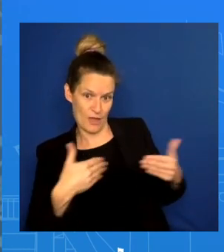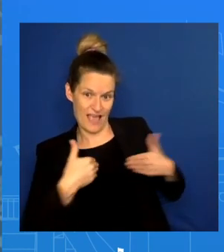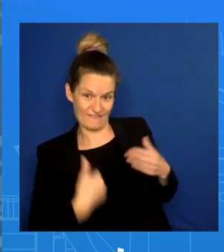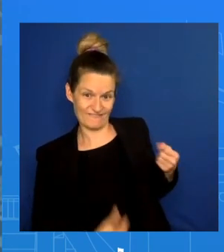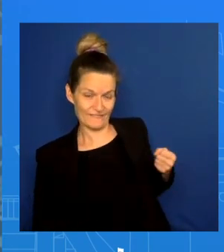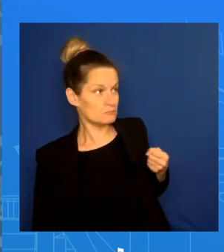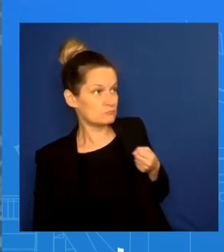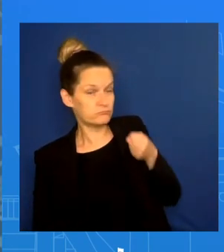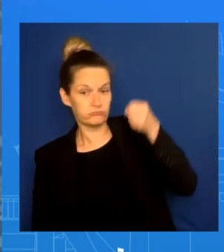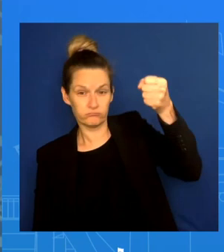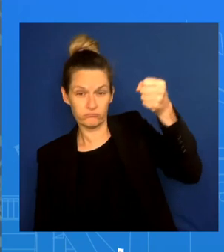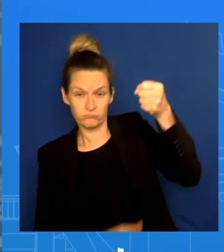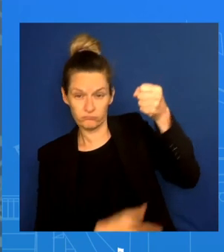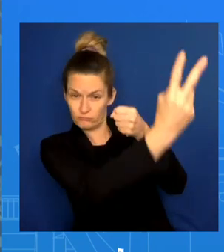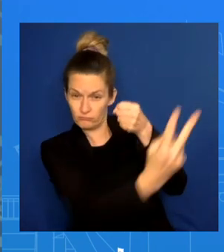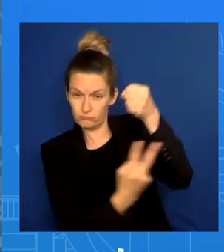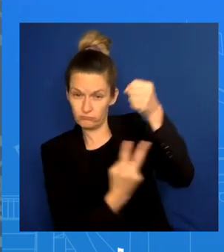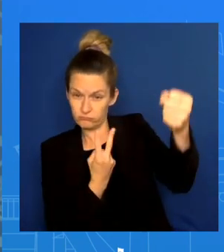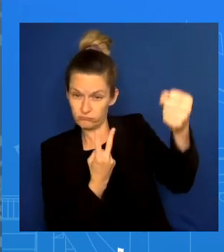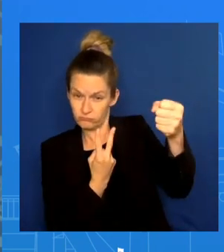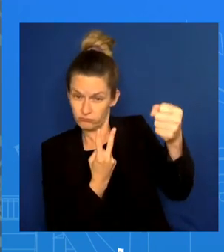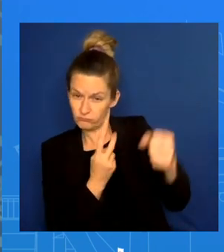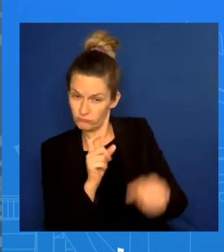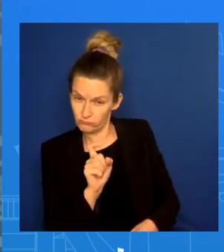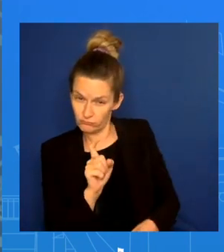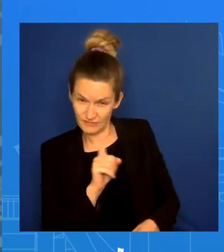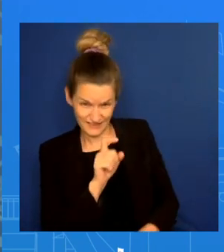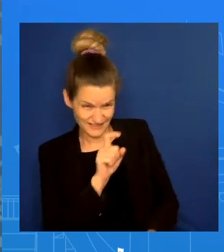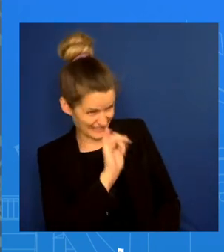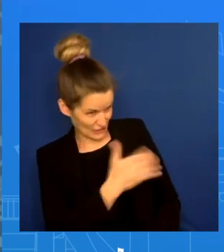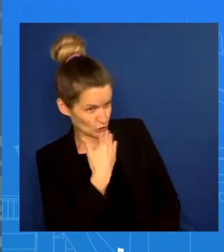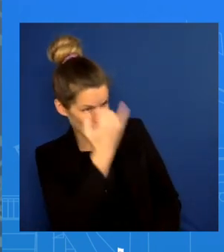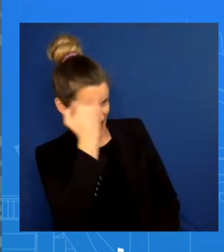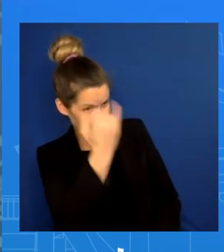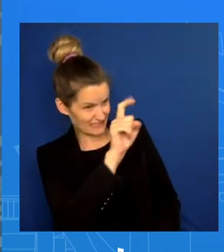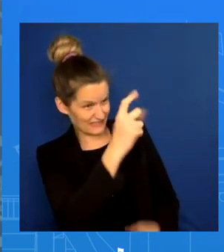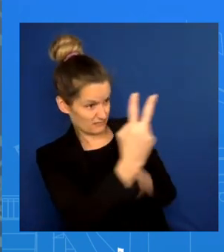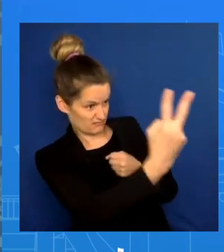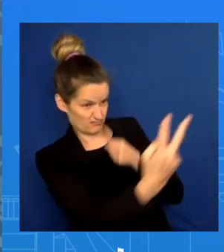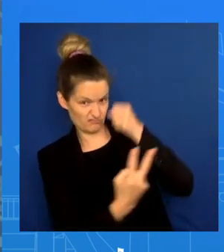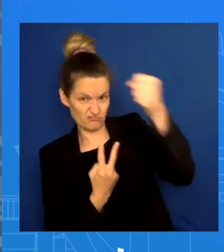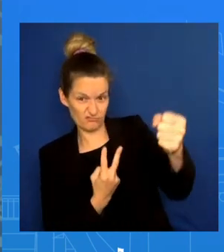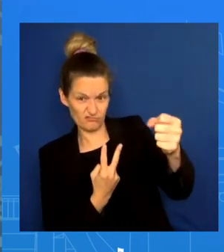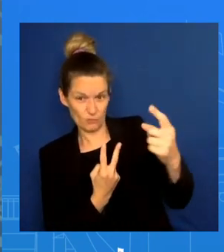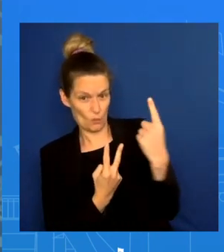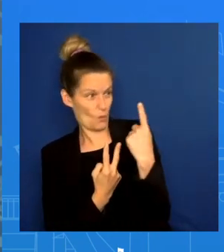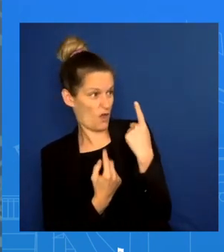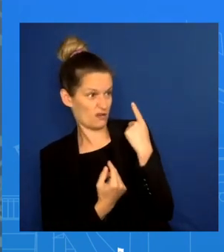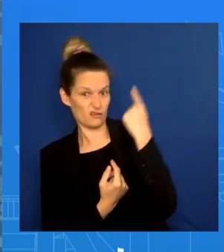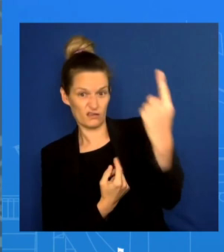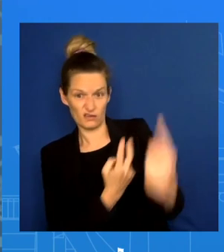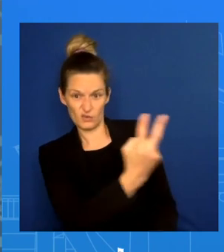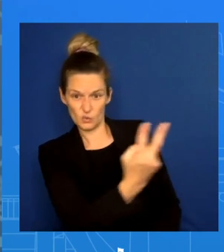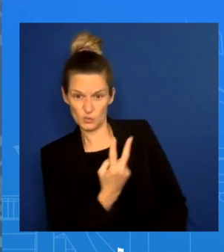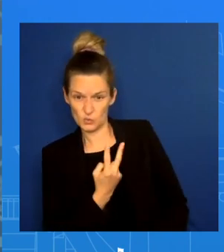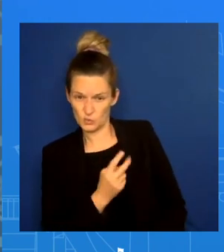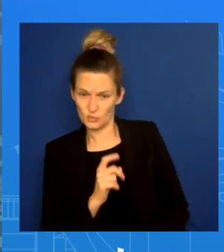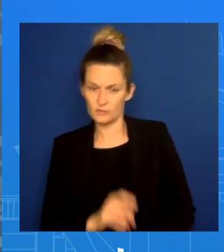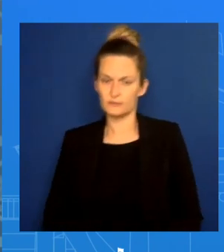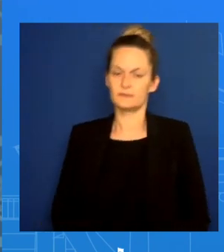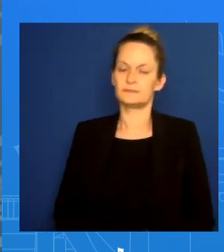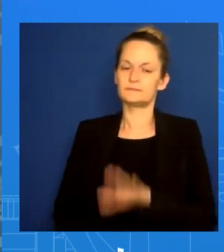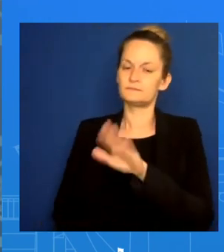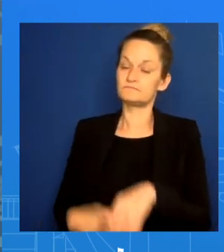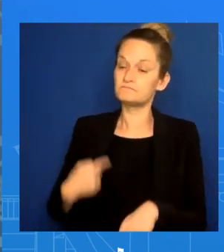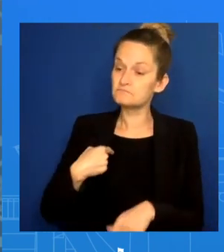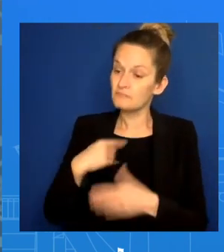of the negotiations and the arrangement that the proposal that we made to the Russians. And again, I think, as I said at the top, I hope